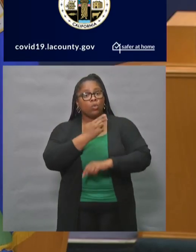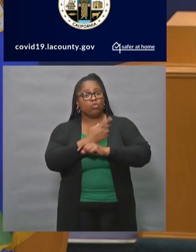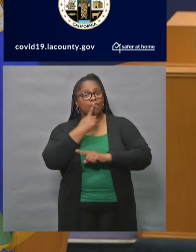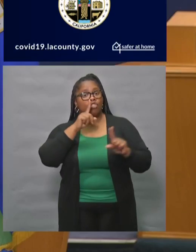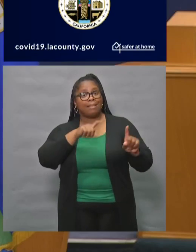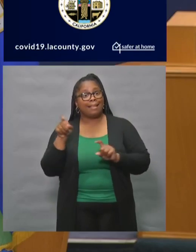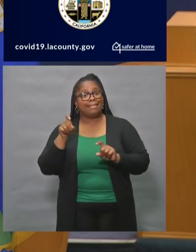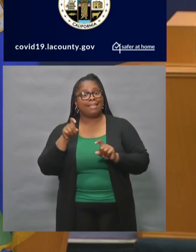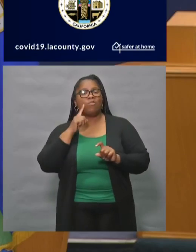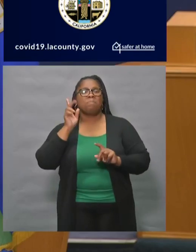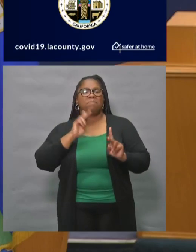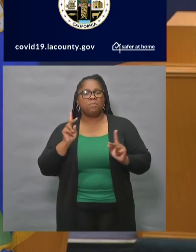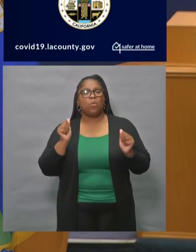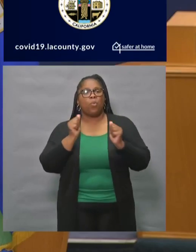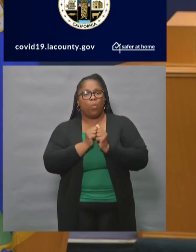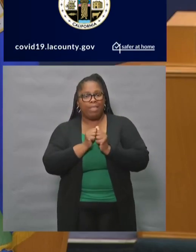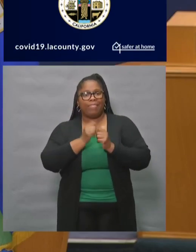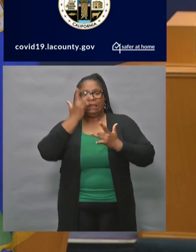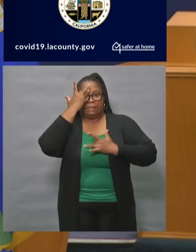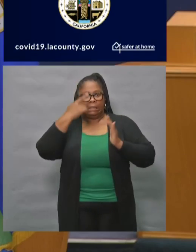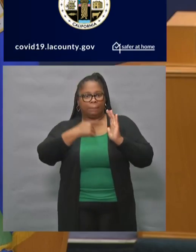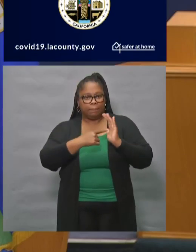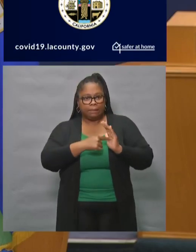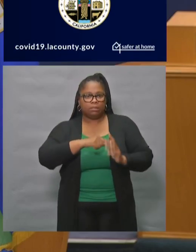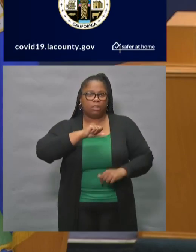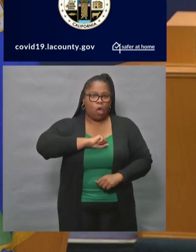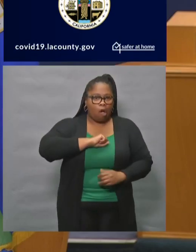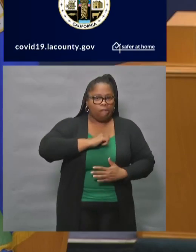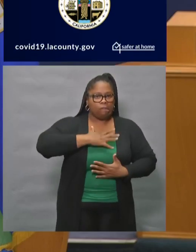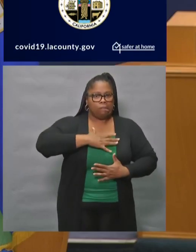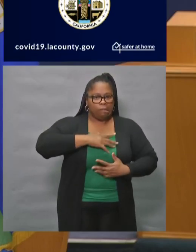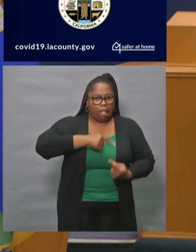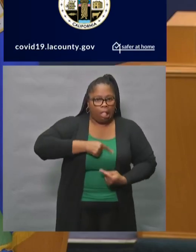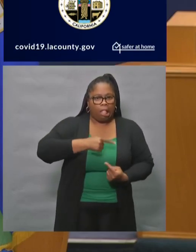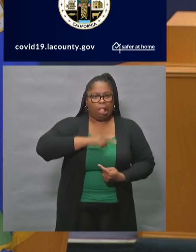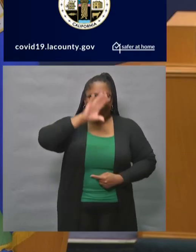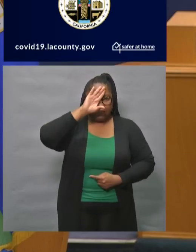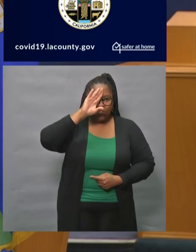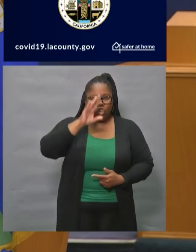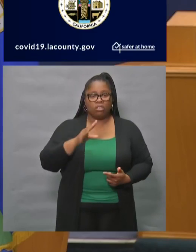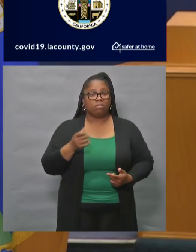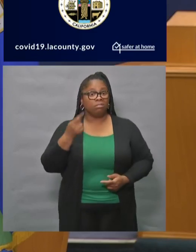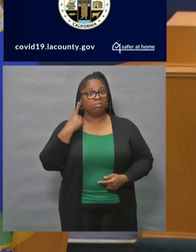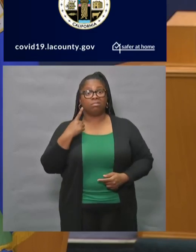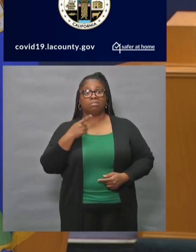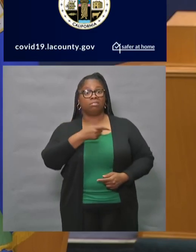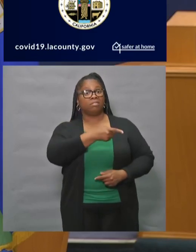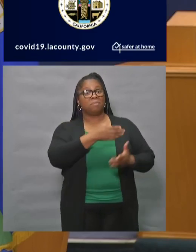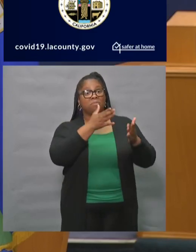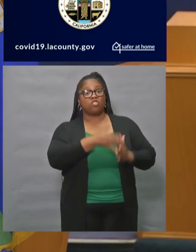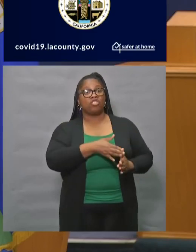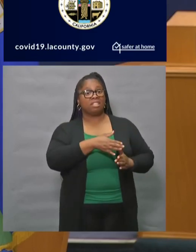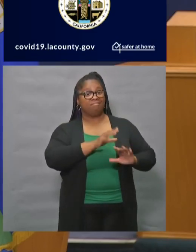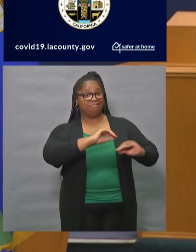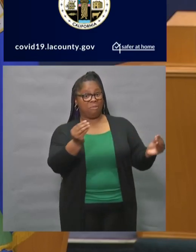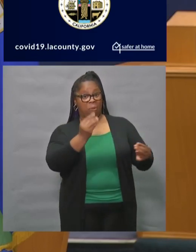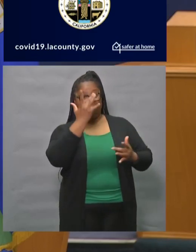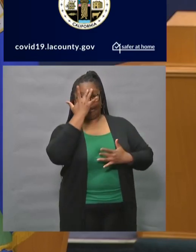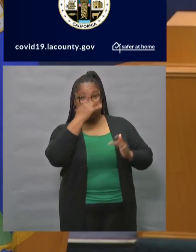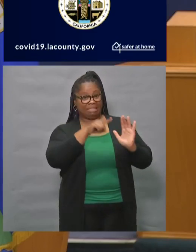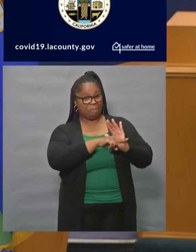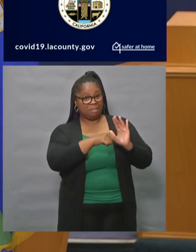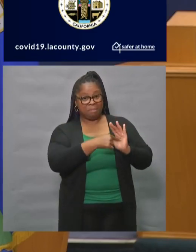for all the reasons that we've talked about before. Just the value of a negative test in the setting of someone who doesn't have symptoms doesn't have